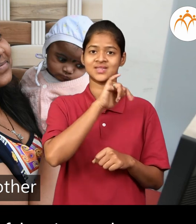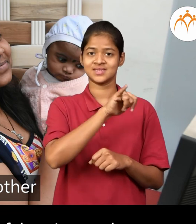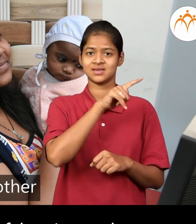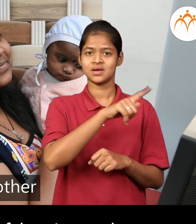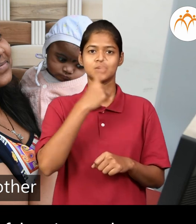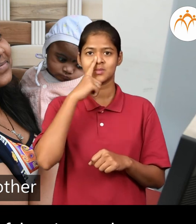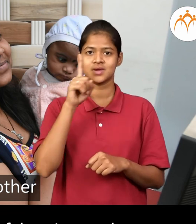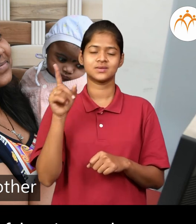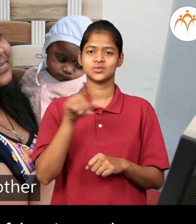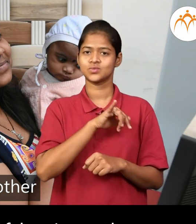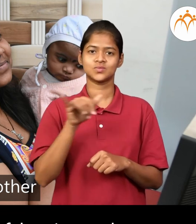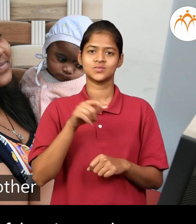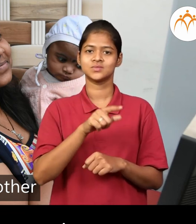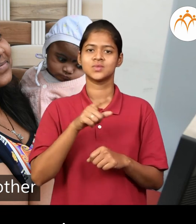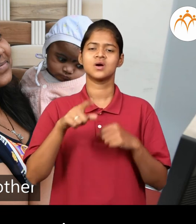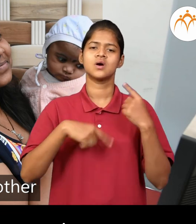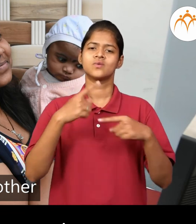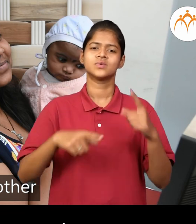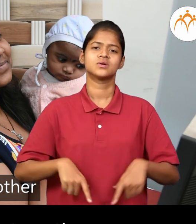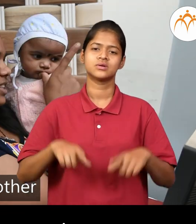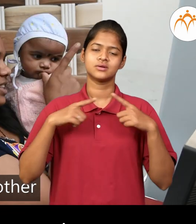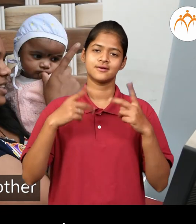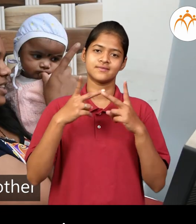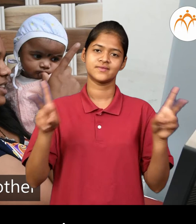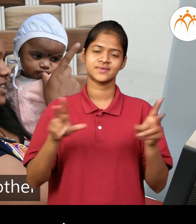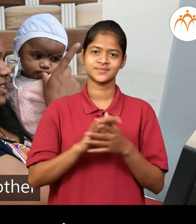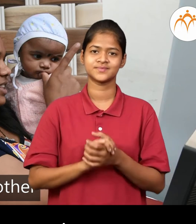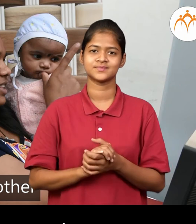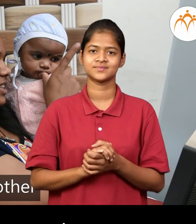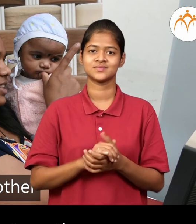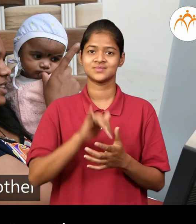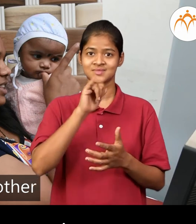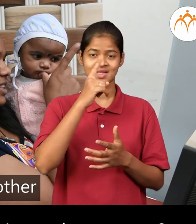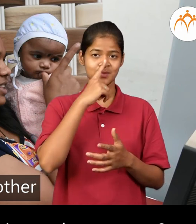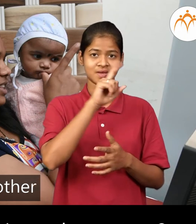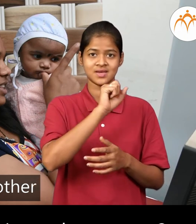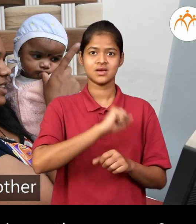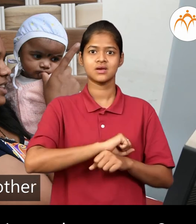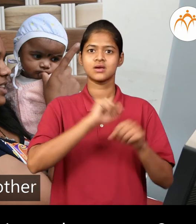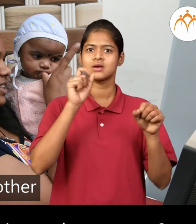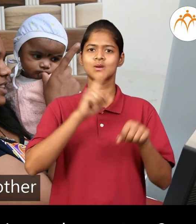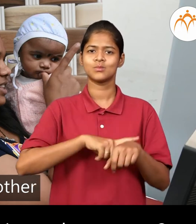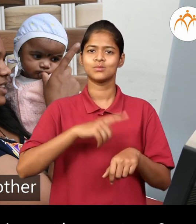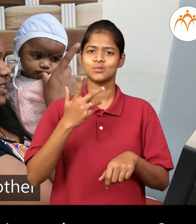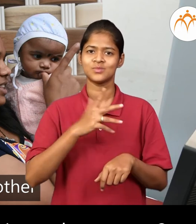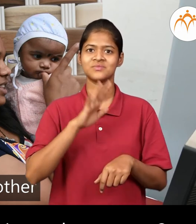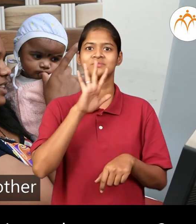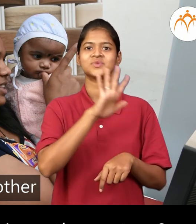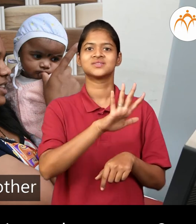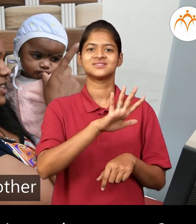Afshan's mother too have different routines. At what time does